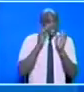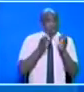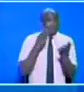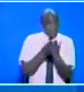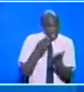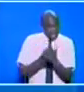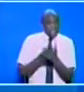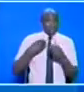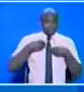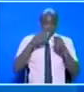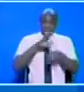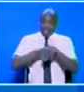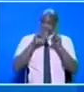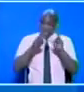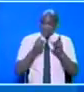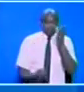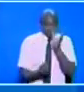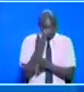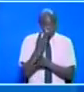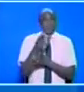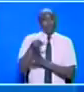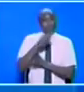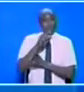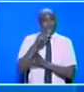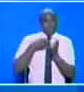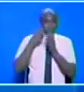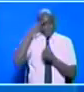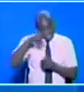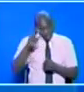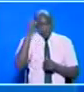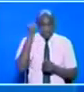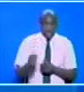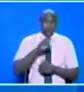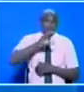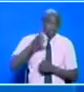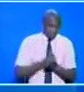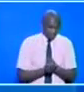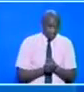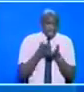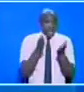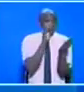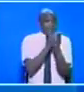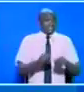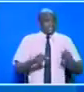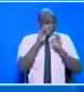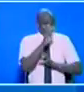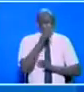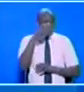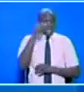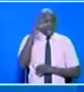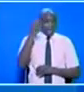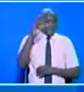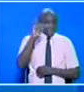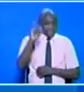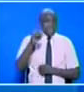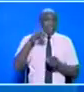will see it get licensed to set up beyond the current location, Rongai, Kajiado County. According to the bank's chairman, Ben Kamiri, the investors